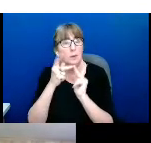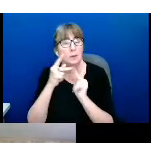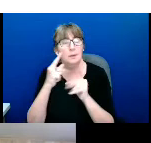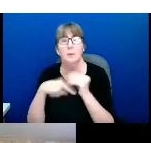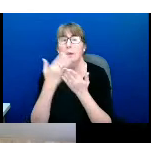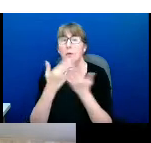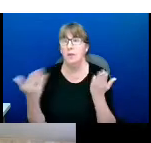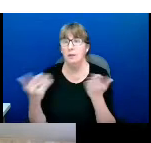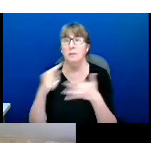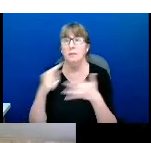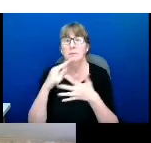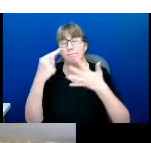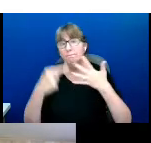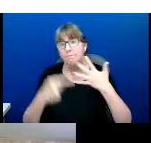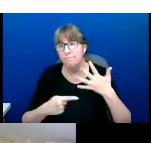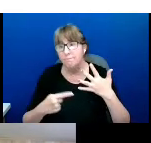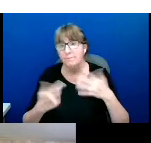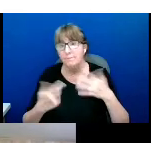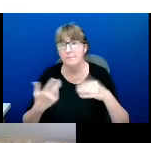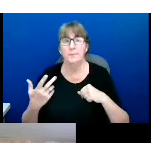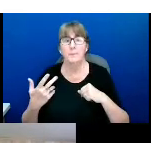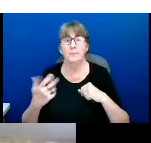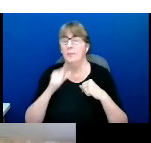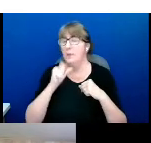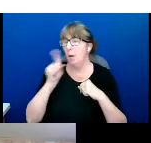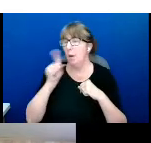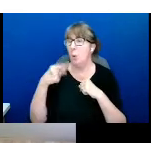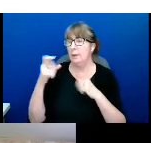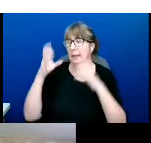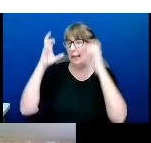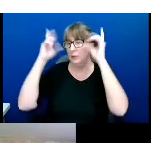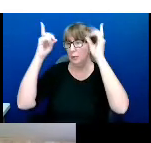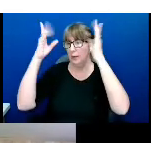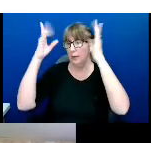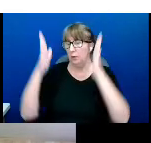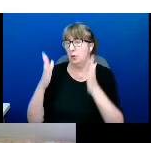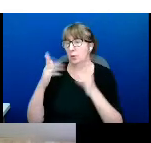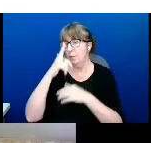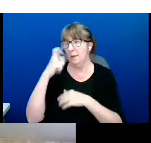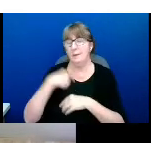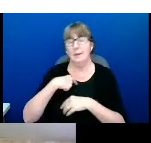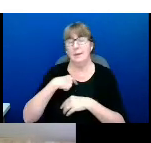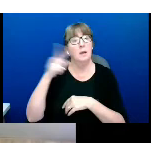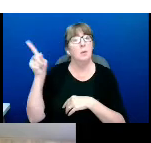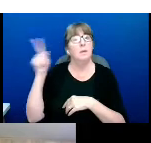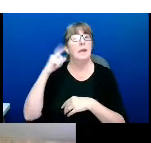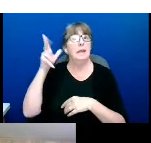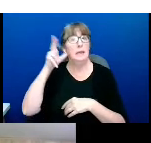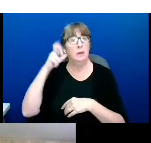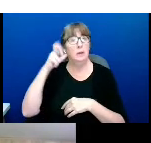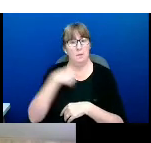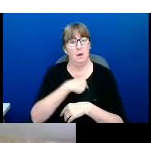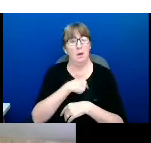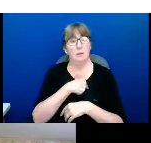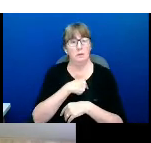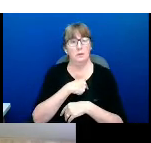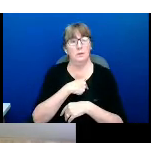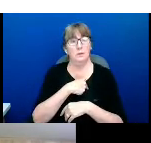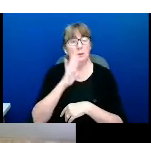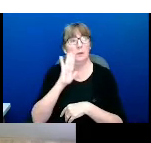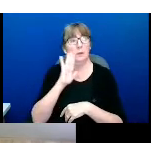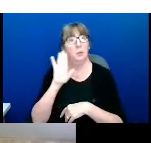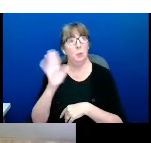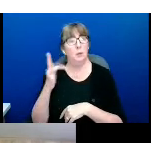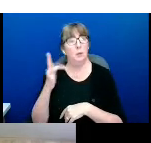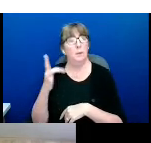that, not always just educators, because I think when they hear it from us as well, it may hit home with them more in that